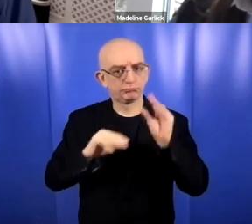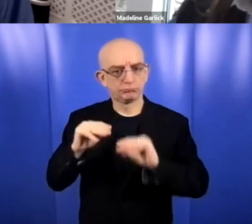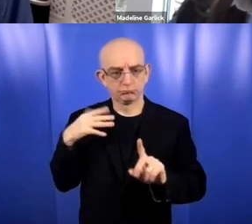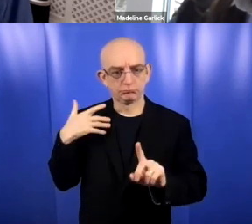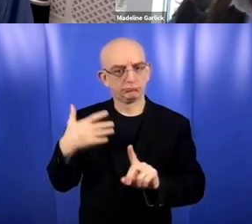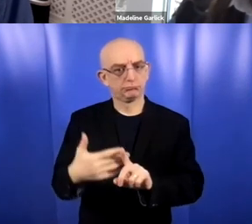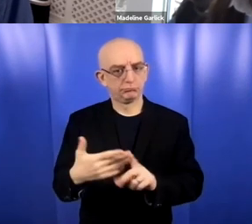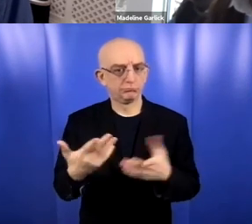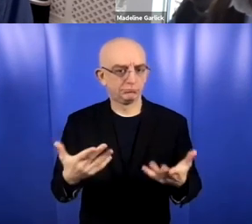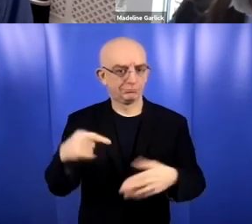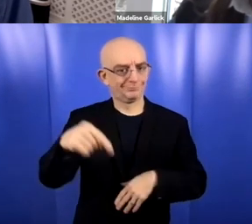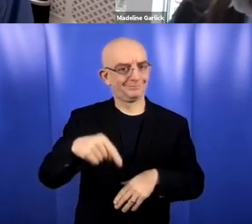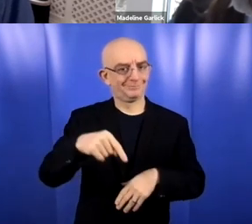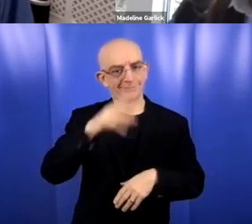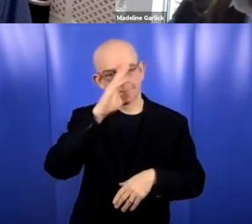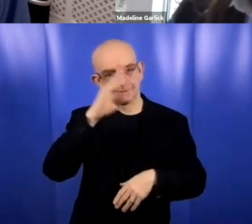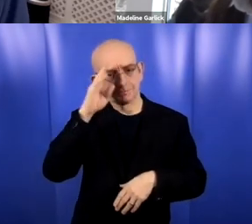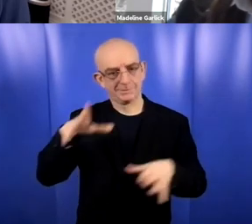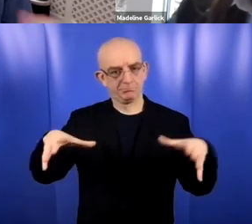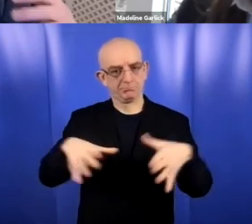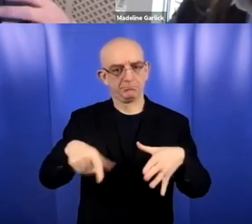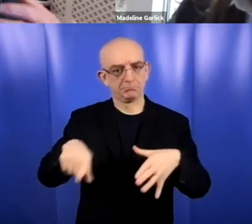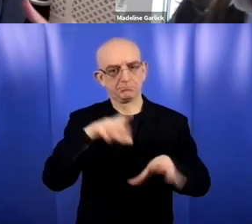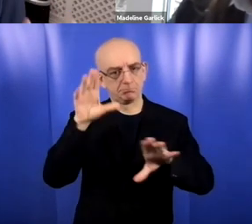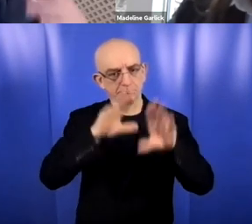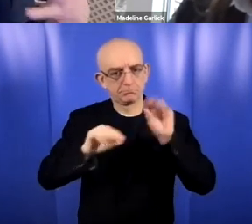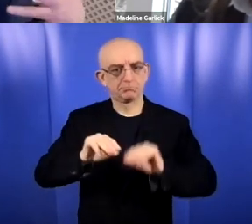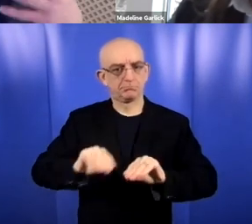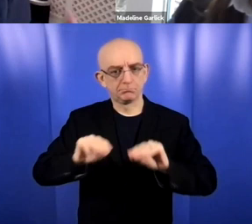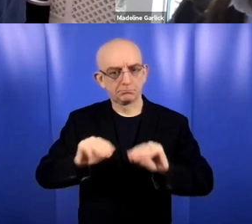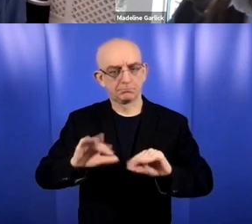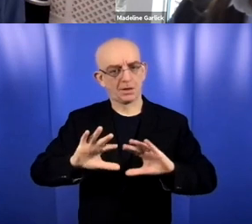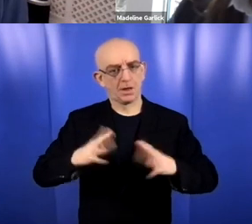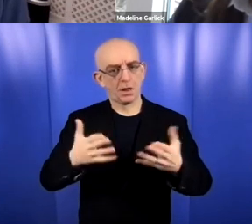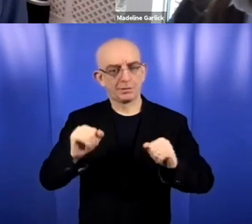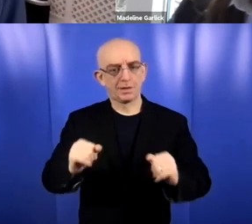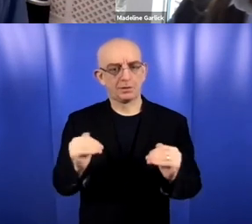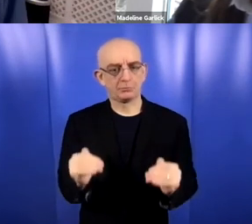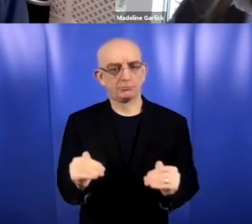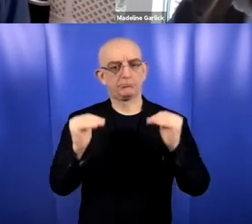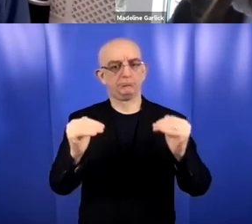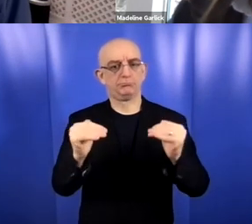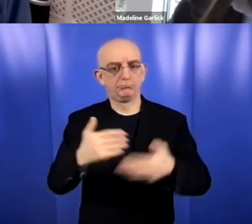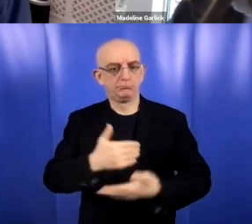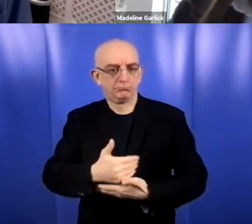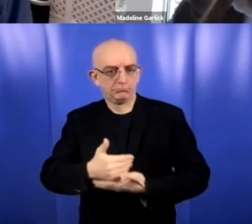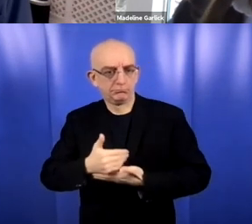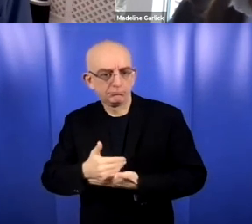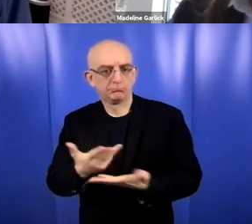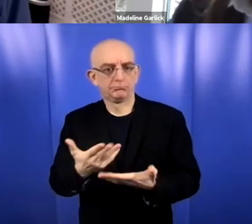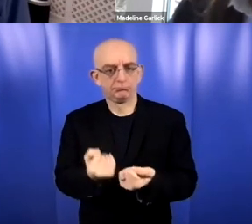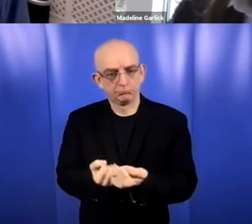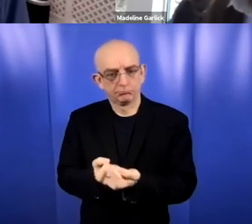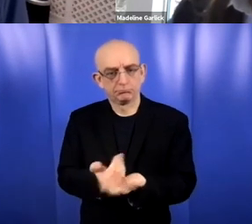protect and assist refugees and sort of make more fairer and more predictable burden